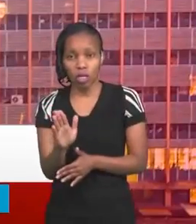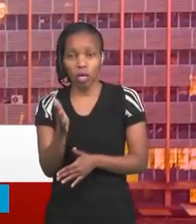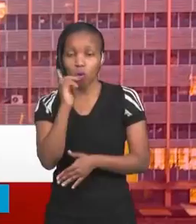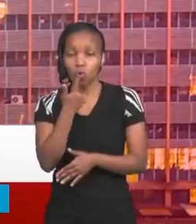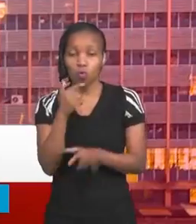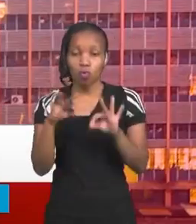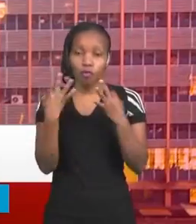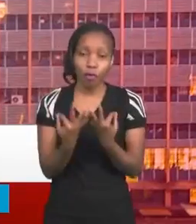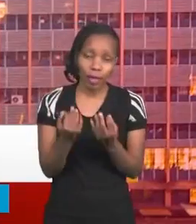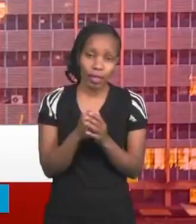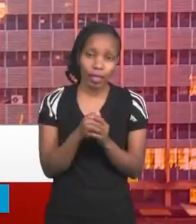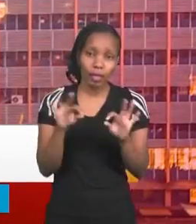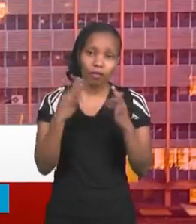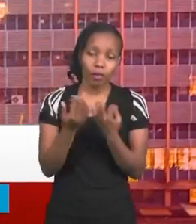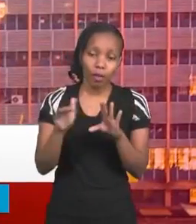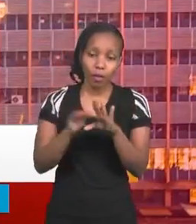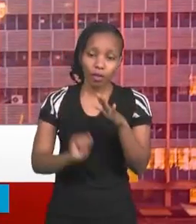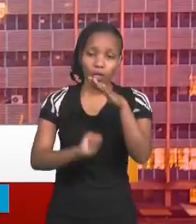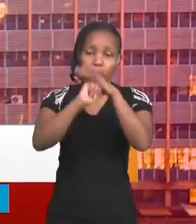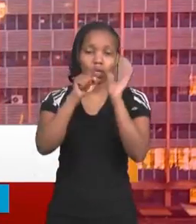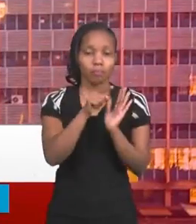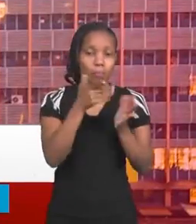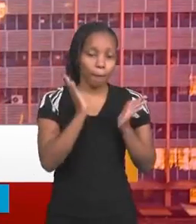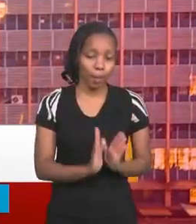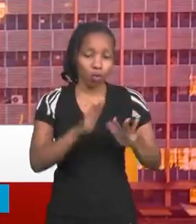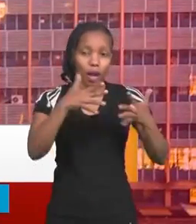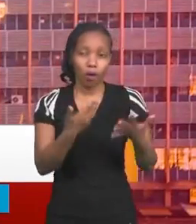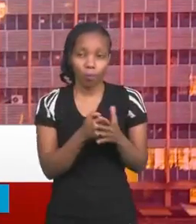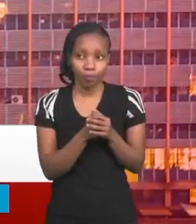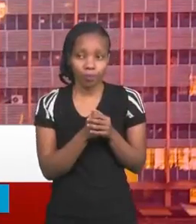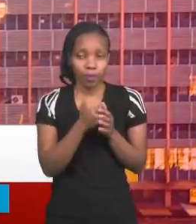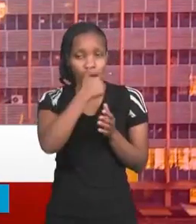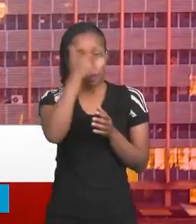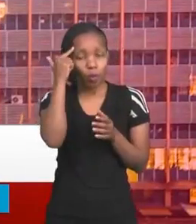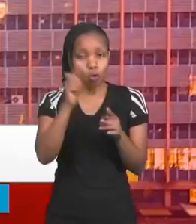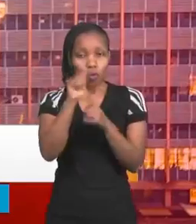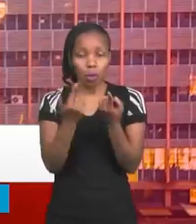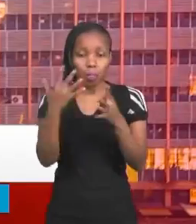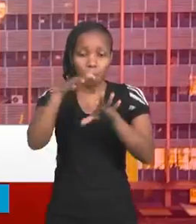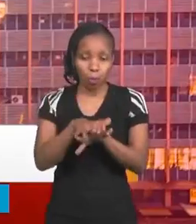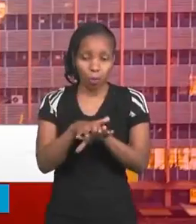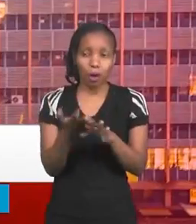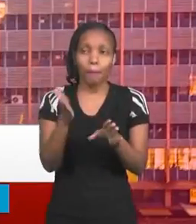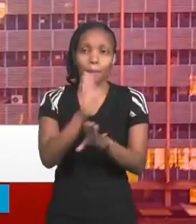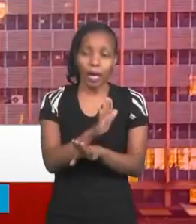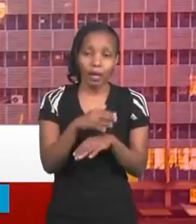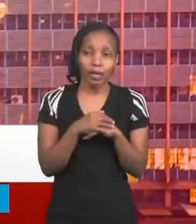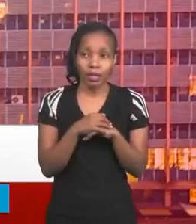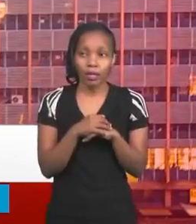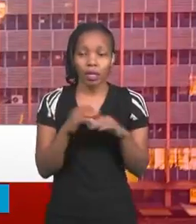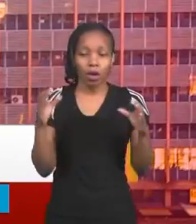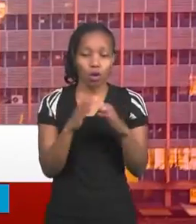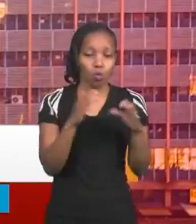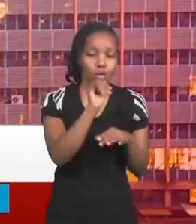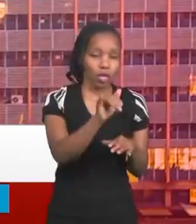How well is the family supporting this person? Mm-hmm. Because when you talk of reintegration, it's about even that